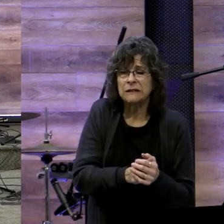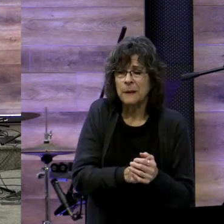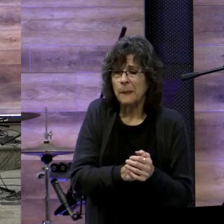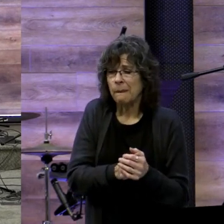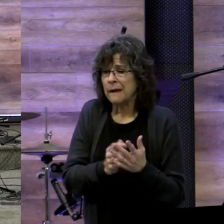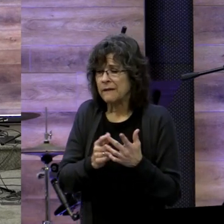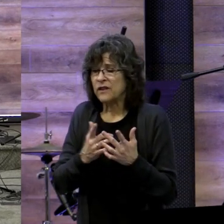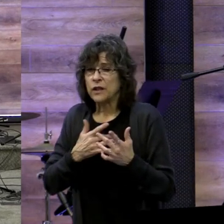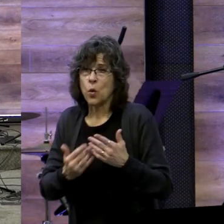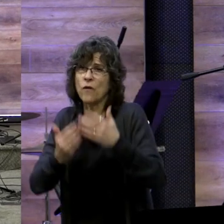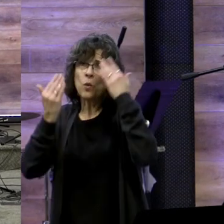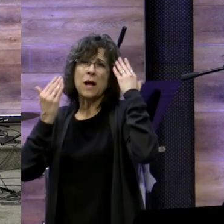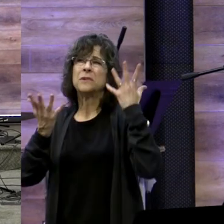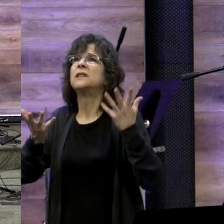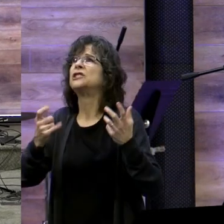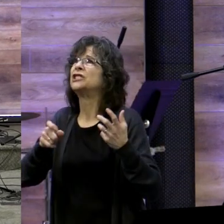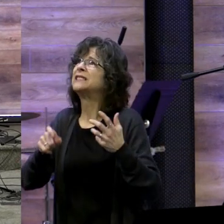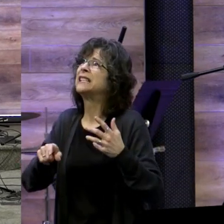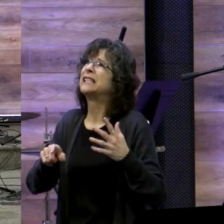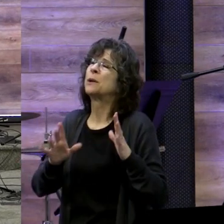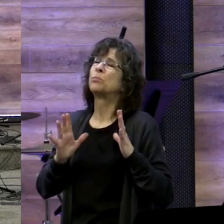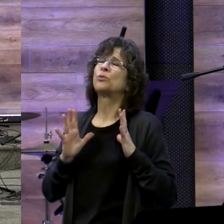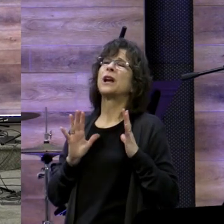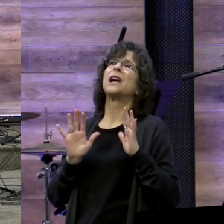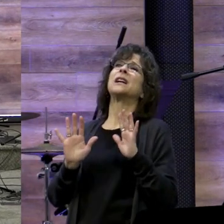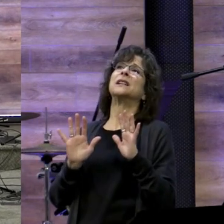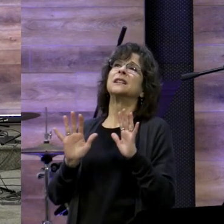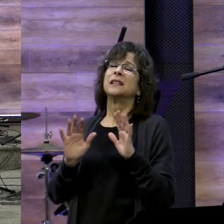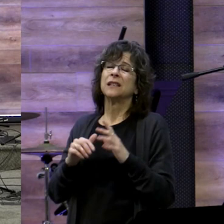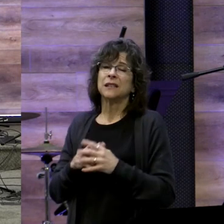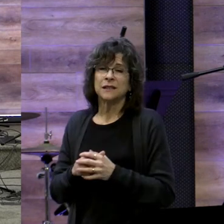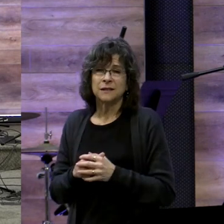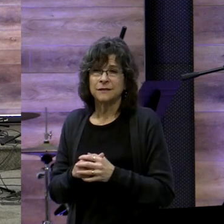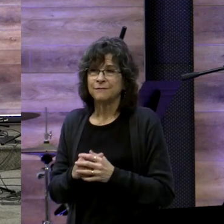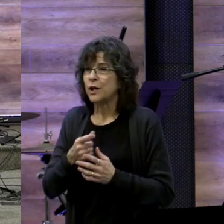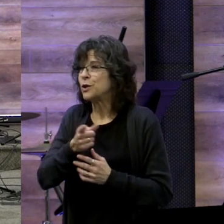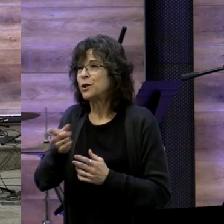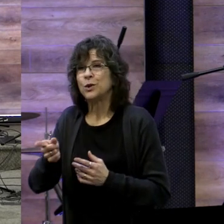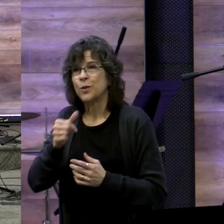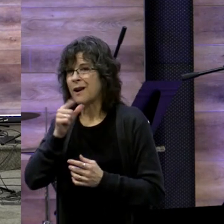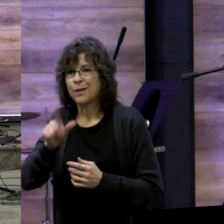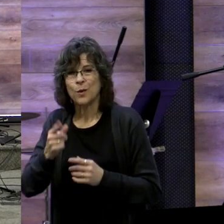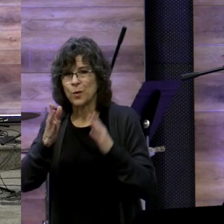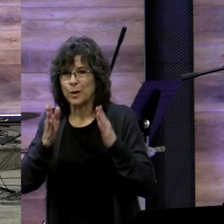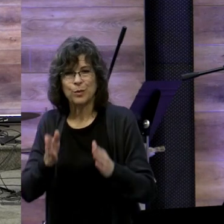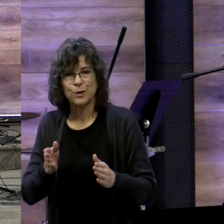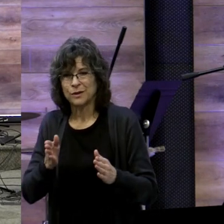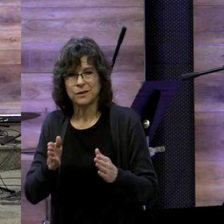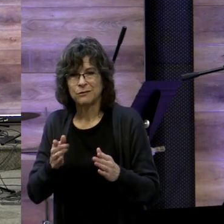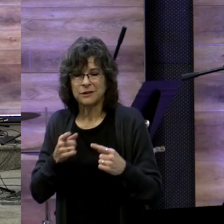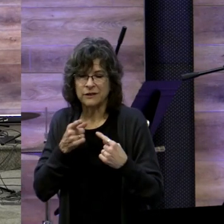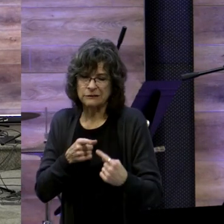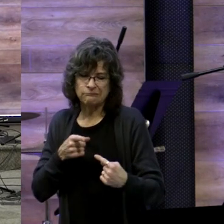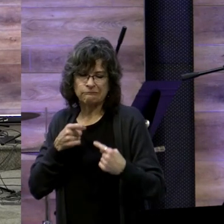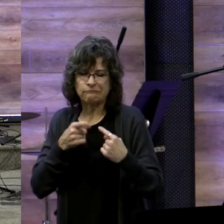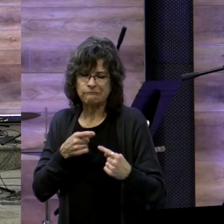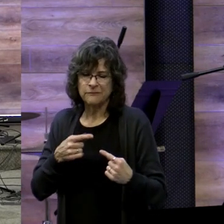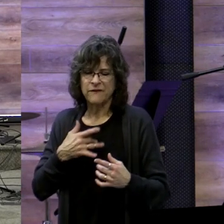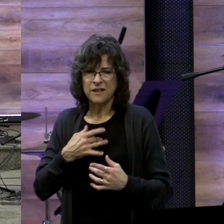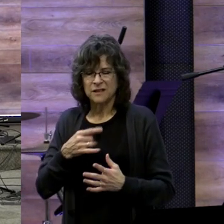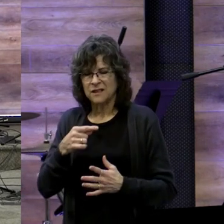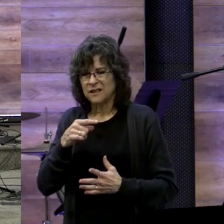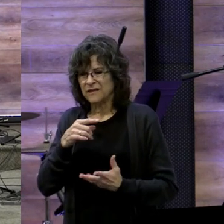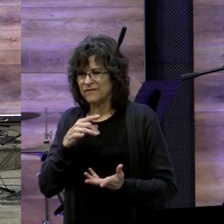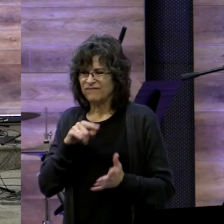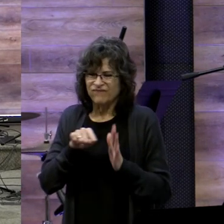break. Let me just tell you, you're not the only one who's ever wrestled through these questions. Everybody has.